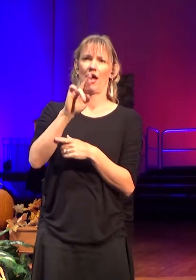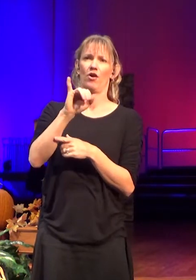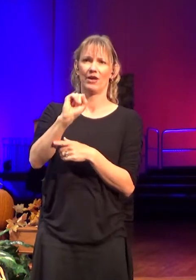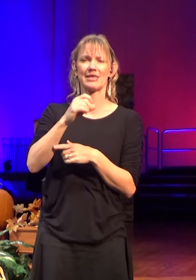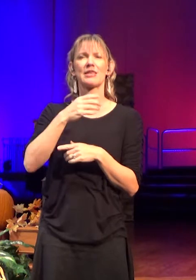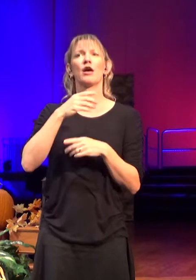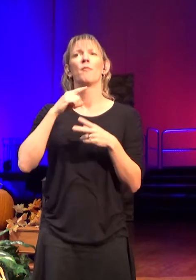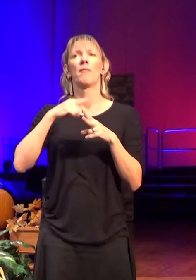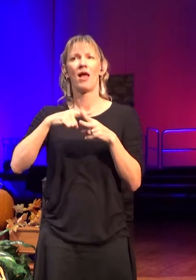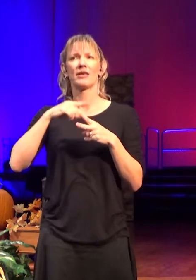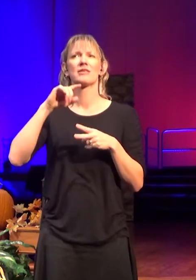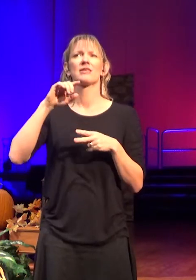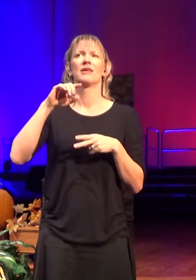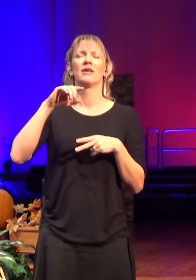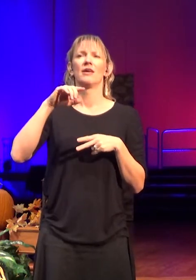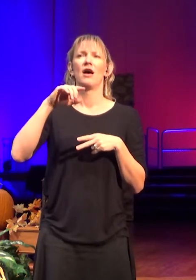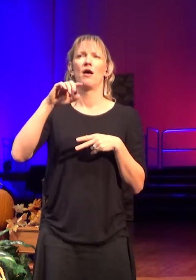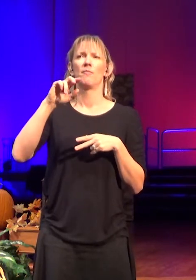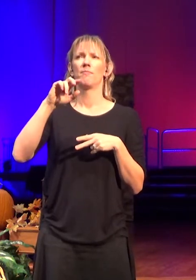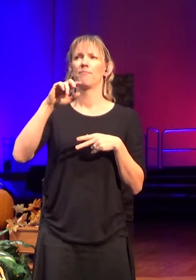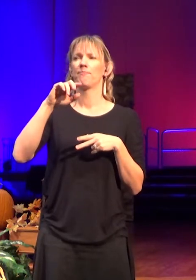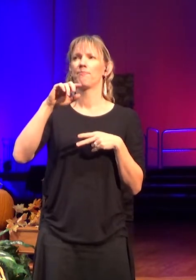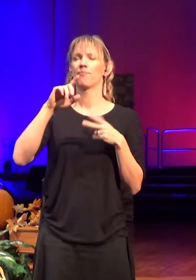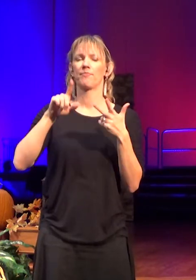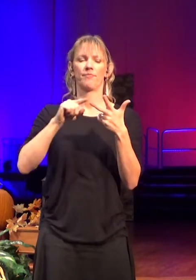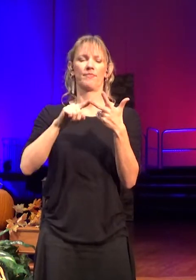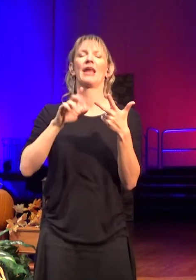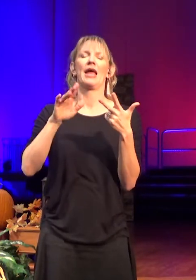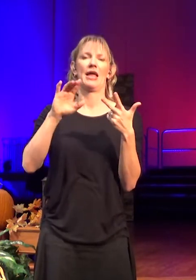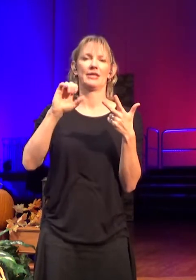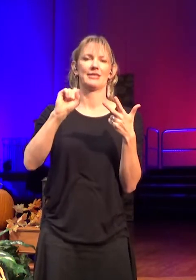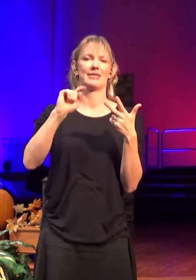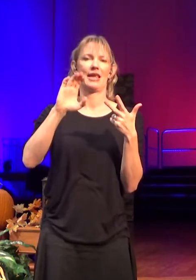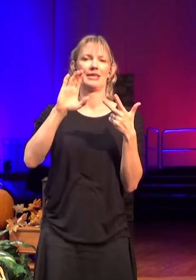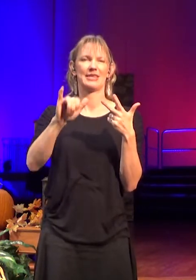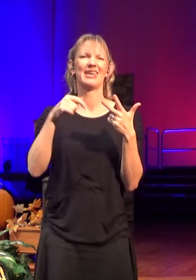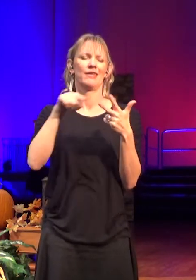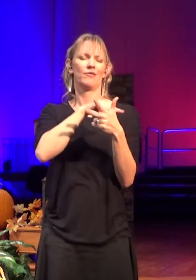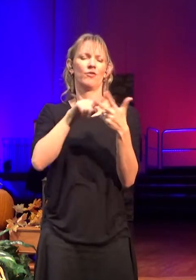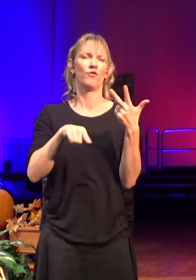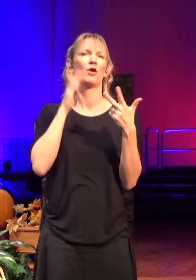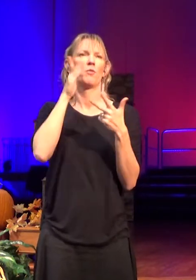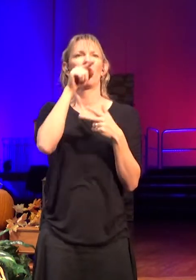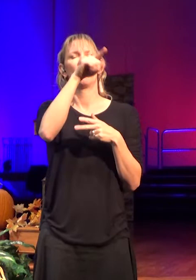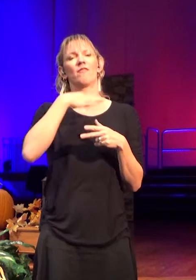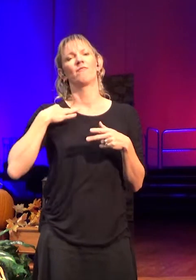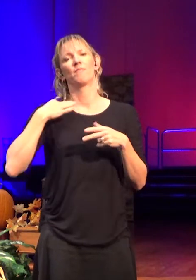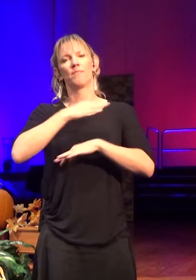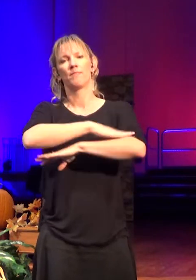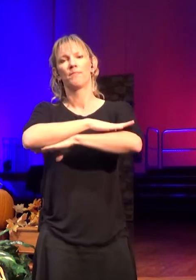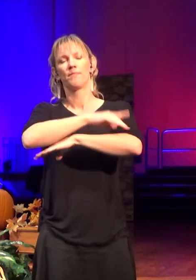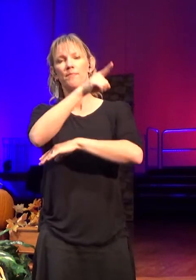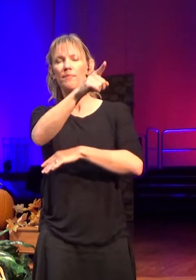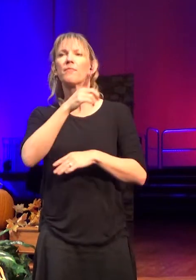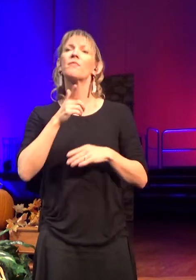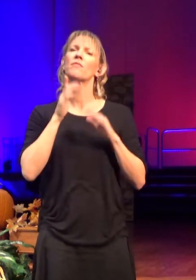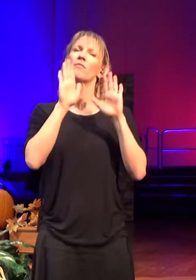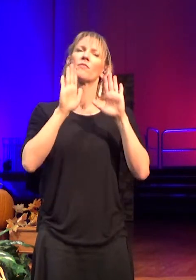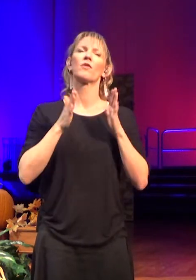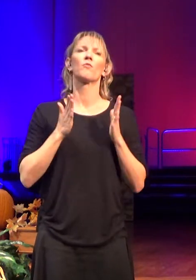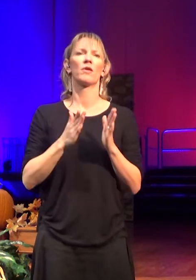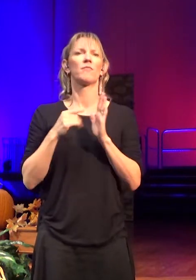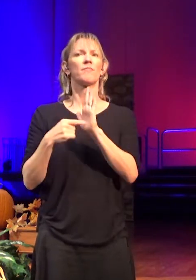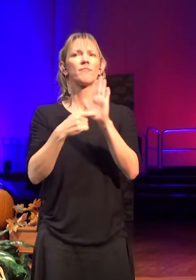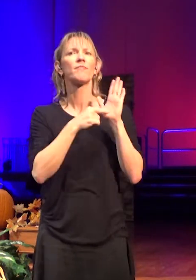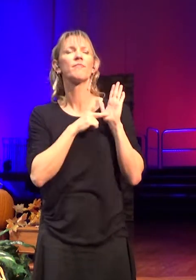Ken Nakamura, and they're going to be there with Stacy Butters, and we need more volunteers. So they're going to be at a table over by the doors, and it's just a wonderful